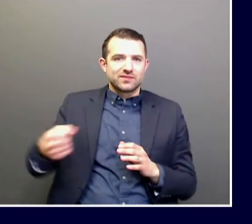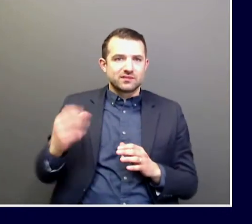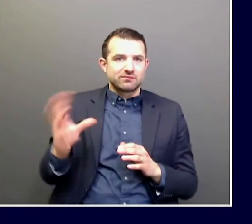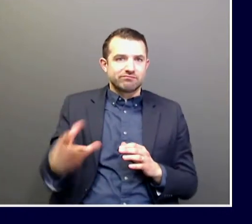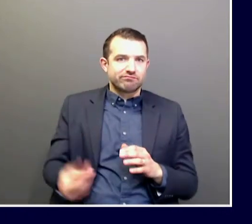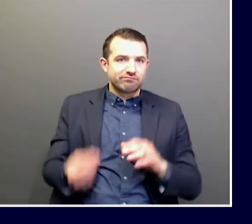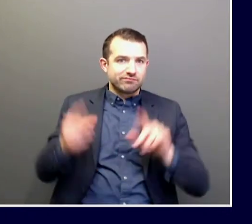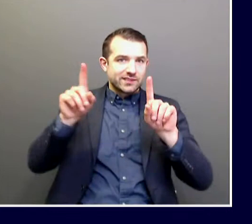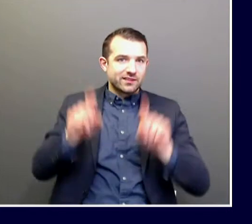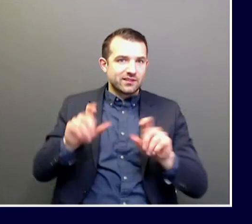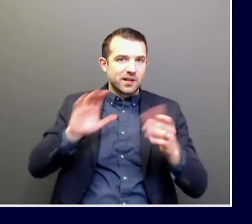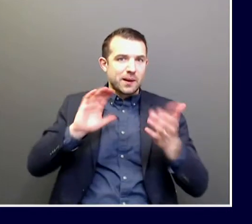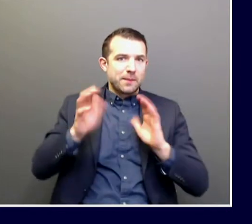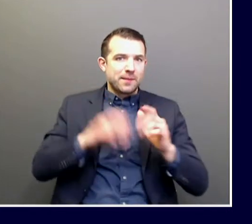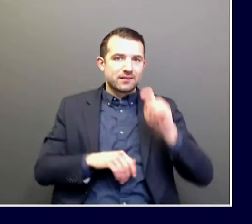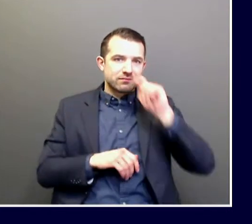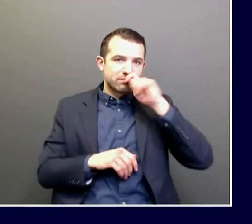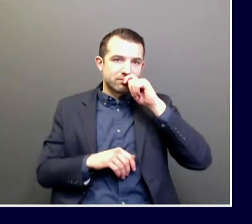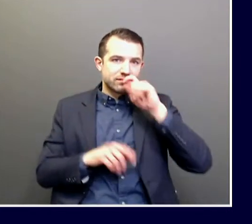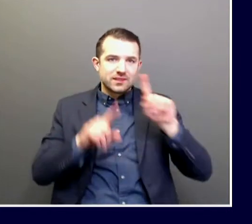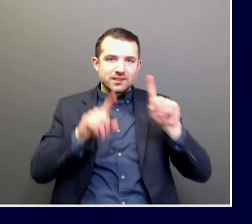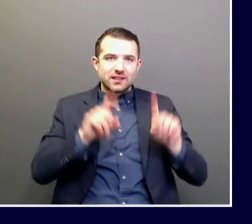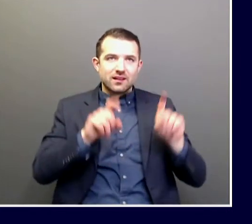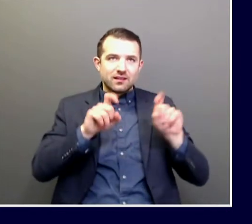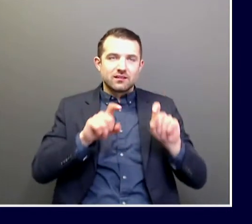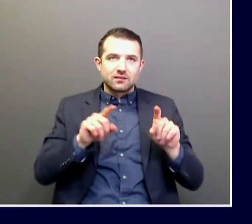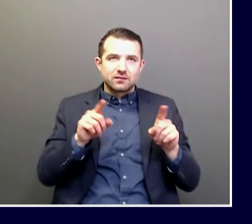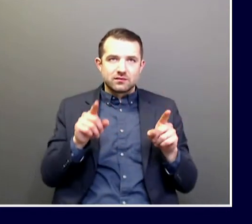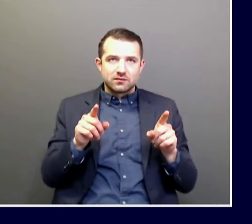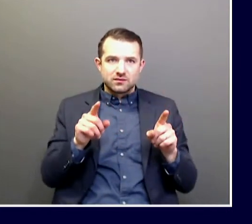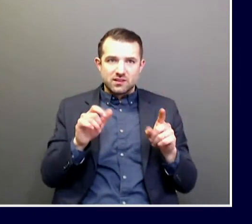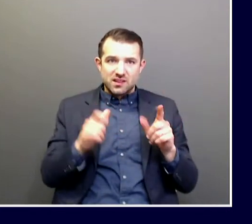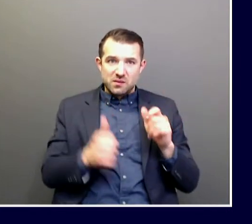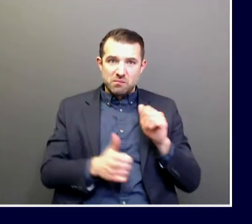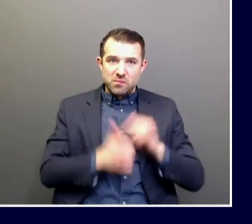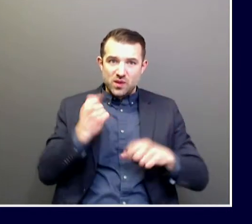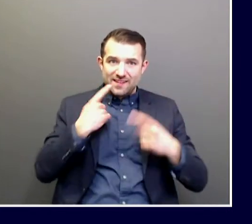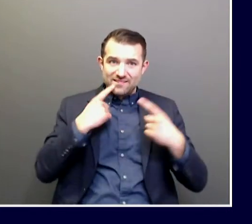effective way for communities to measure infection rates during this current wave going forward?